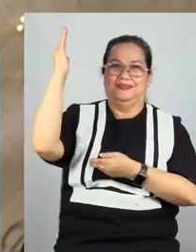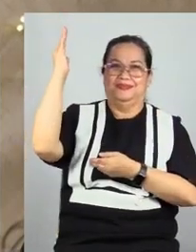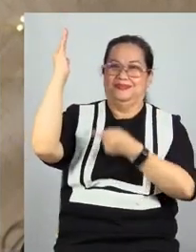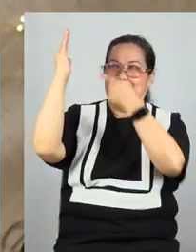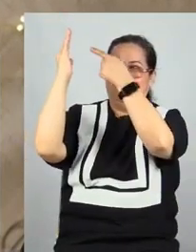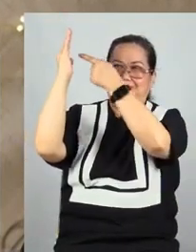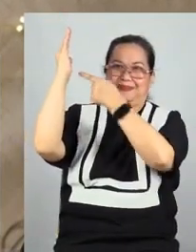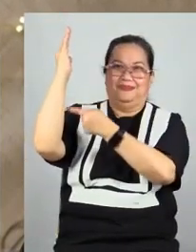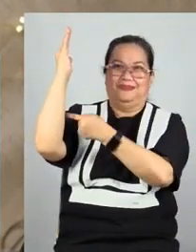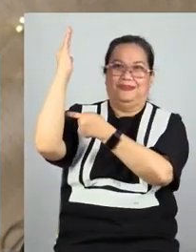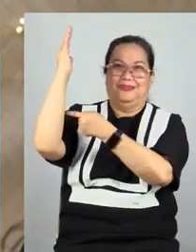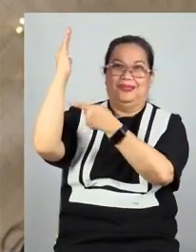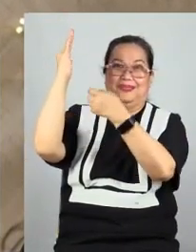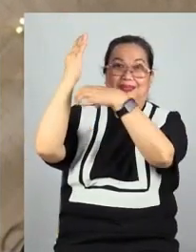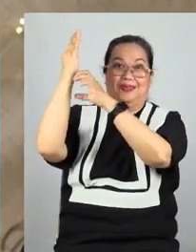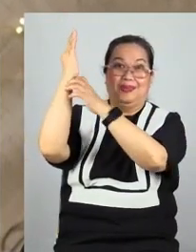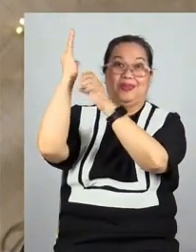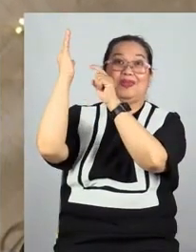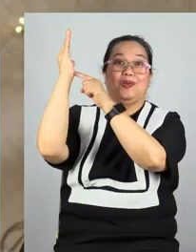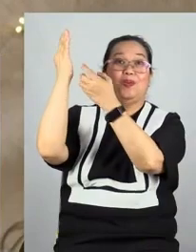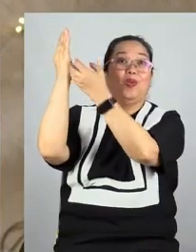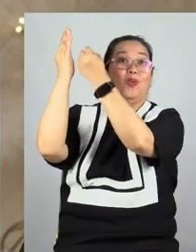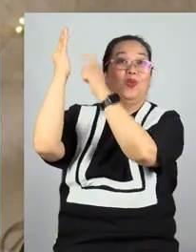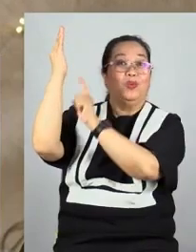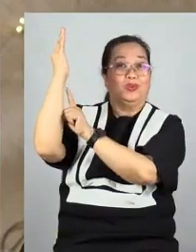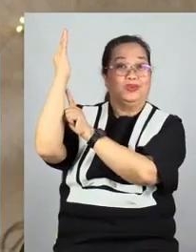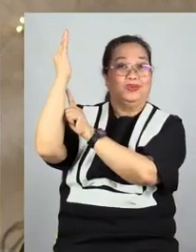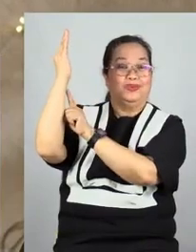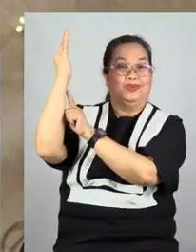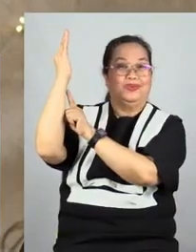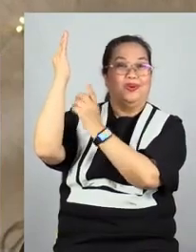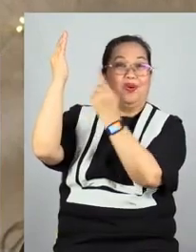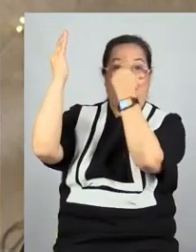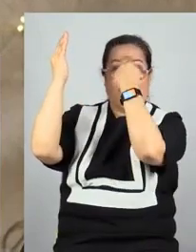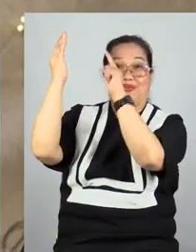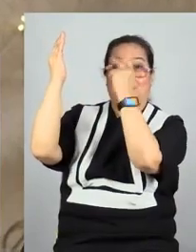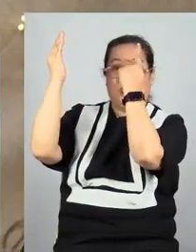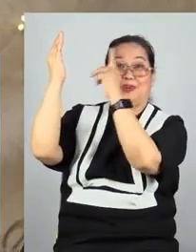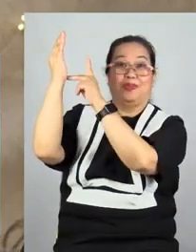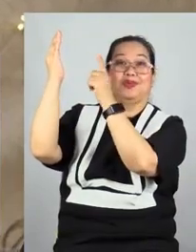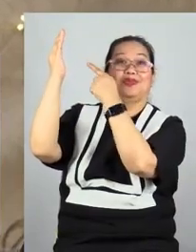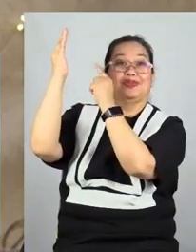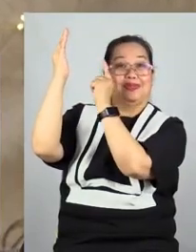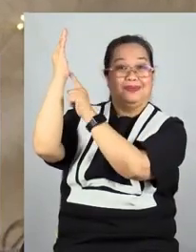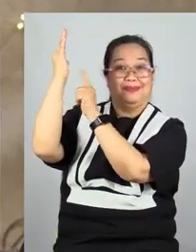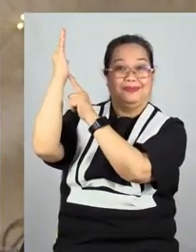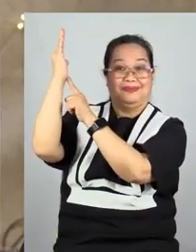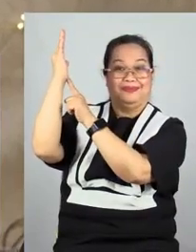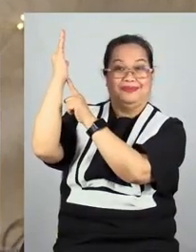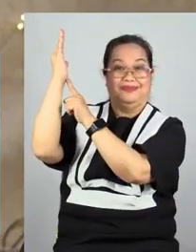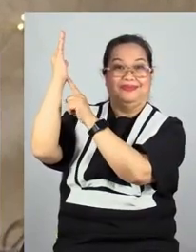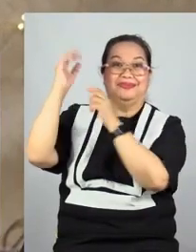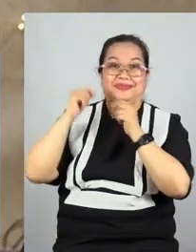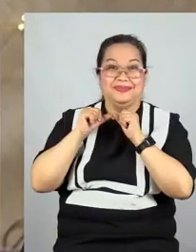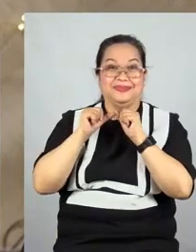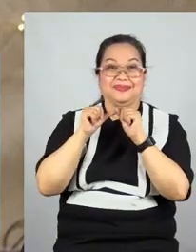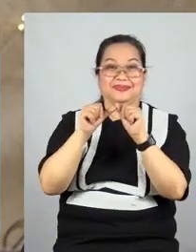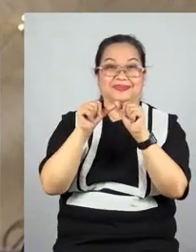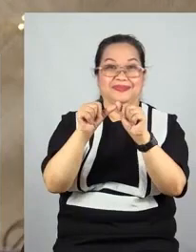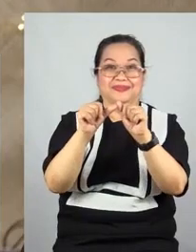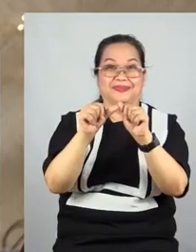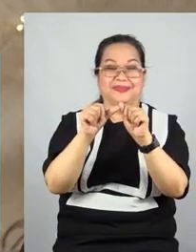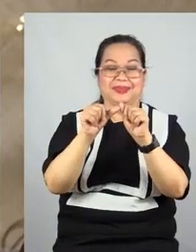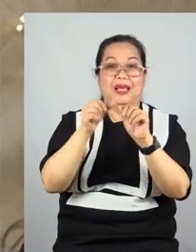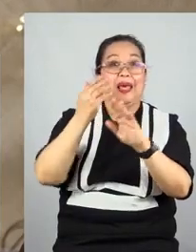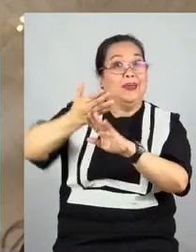were created through Him and for Him. Tapos nagpatuloy siya, and He is